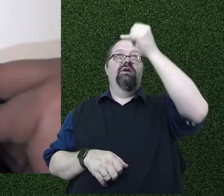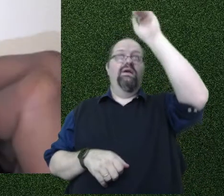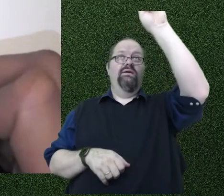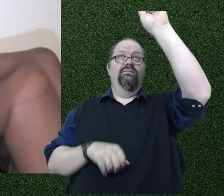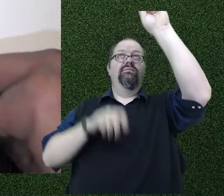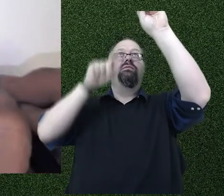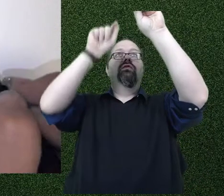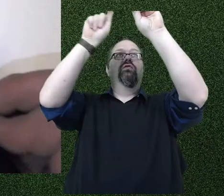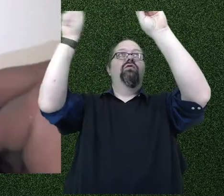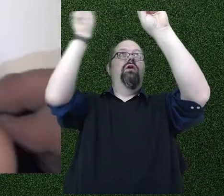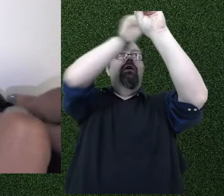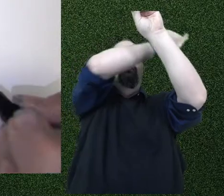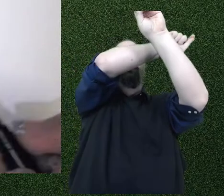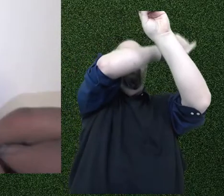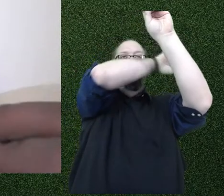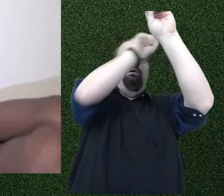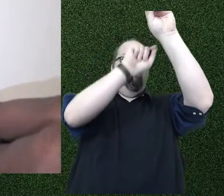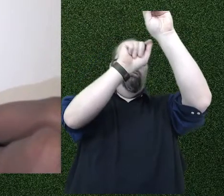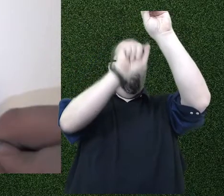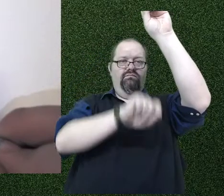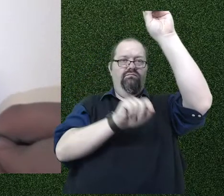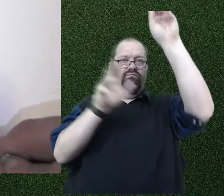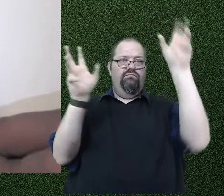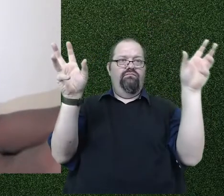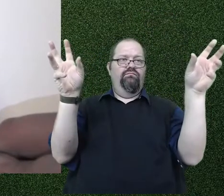hat. You're left with a 2, 1, 1, 1.